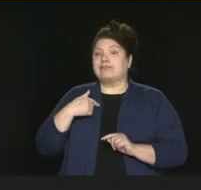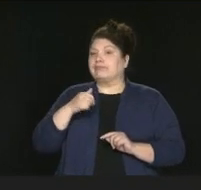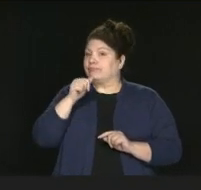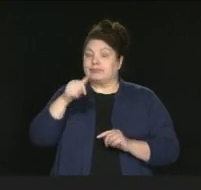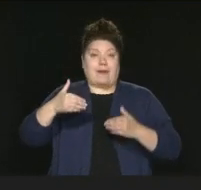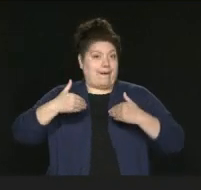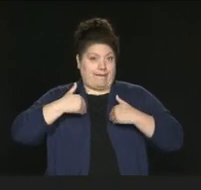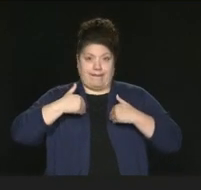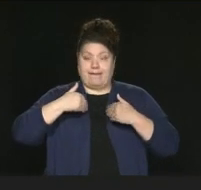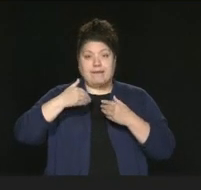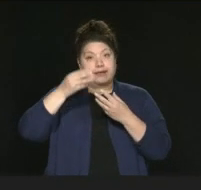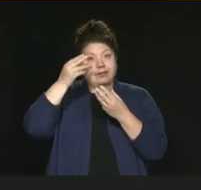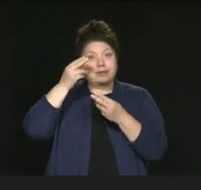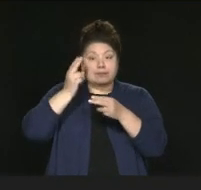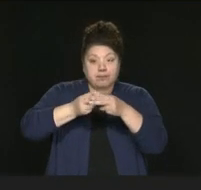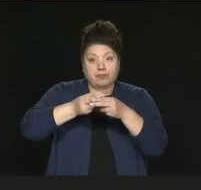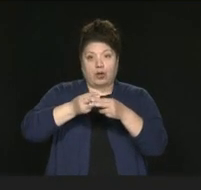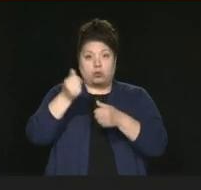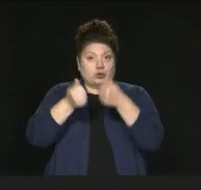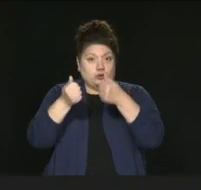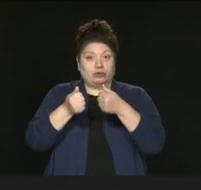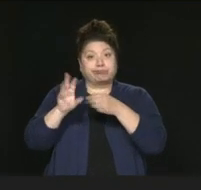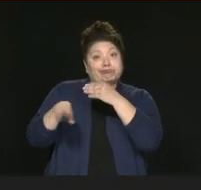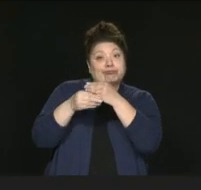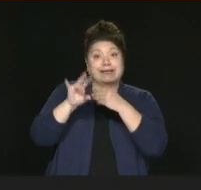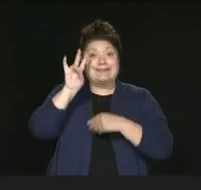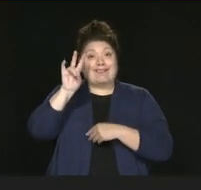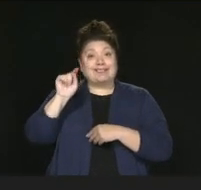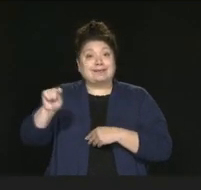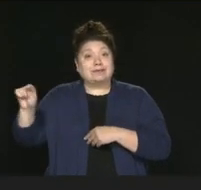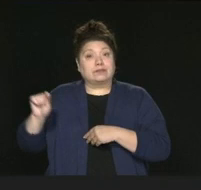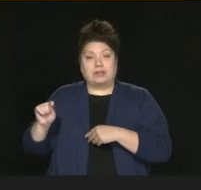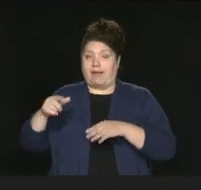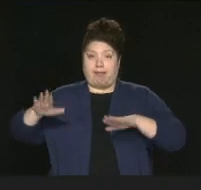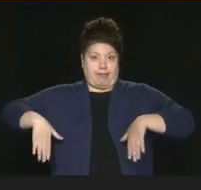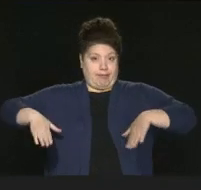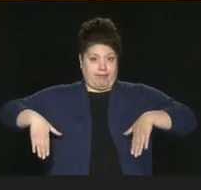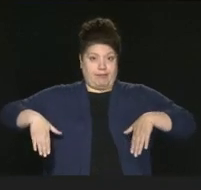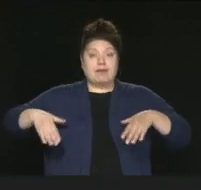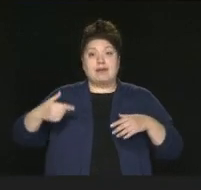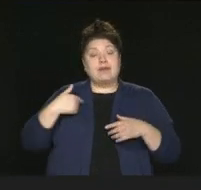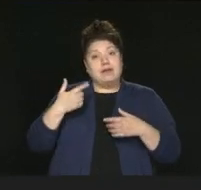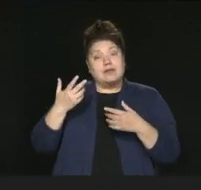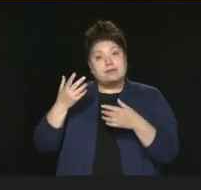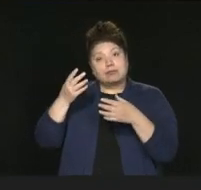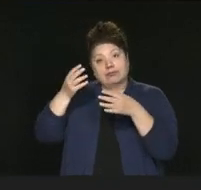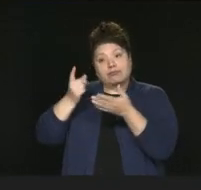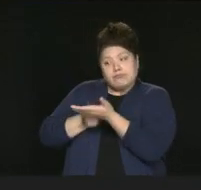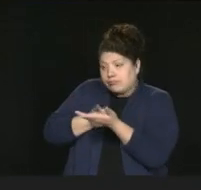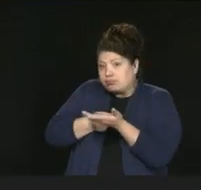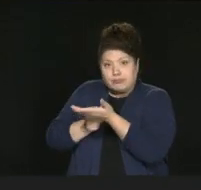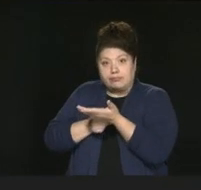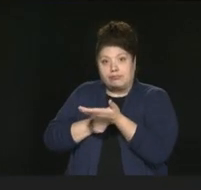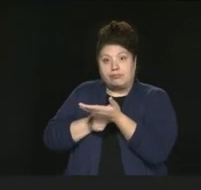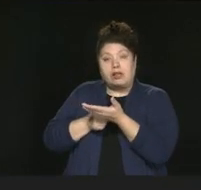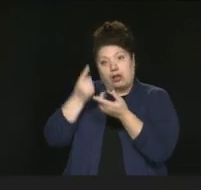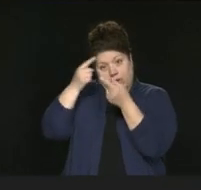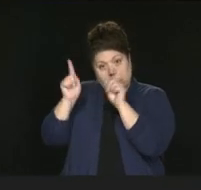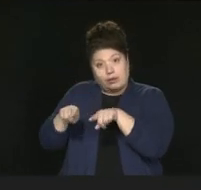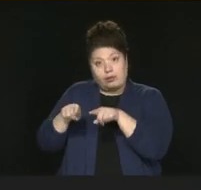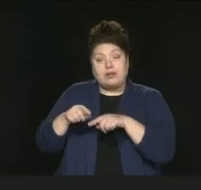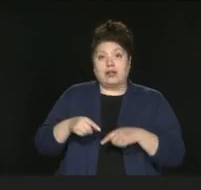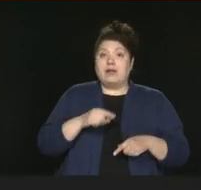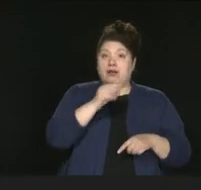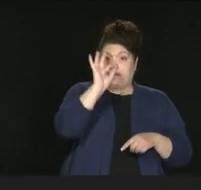institutions. This is a target that has been decided upon in agreement between the Canadian government, the Canadian Armed Forces, and the Quebec government.